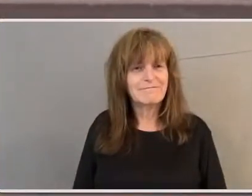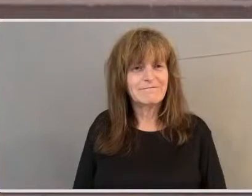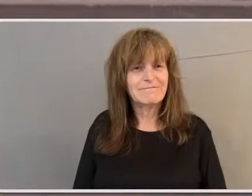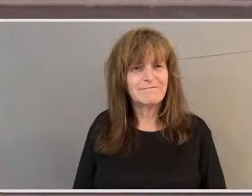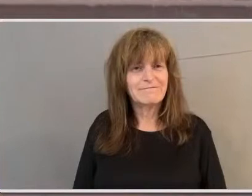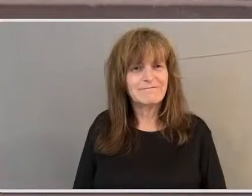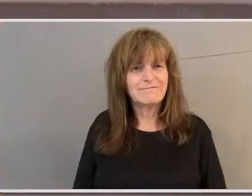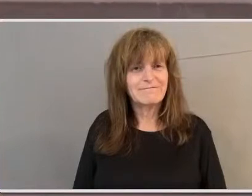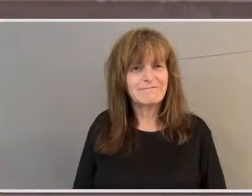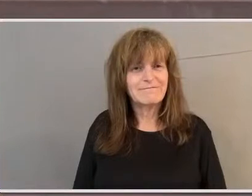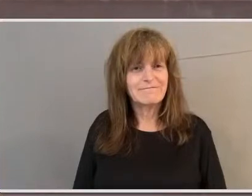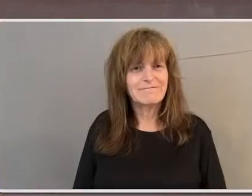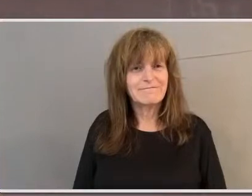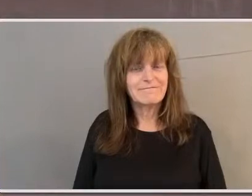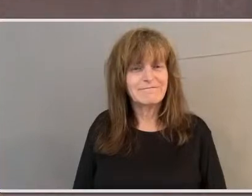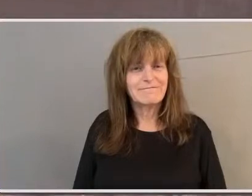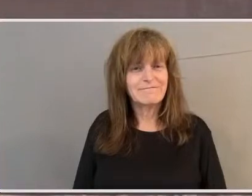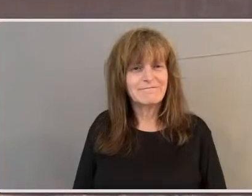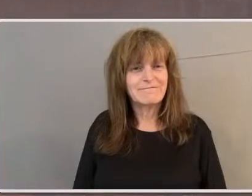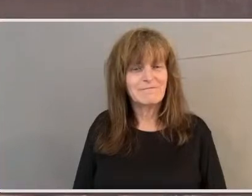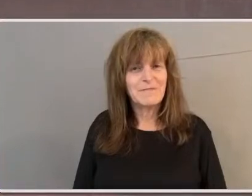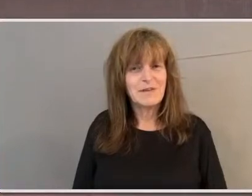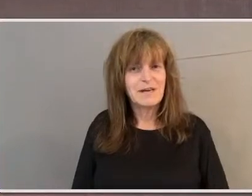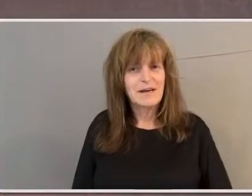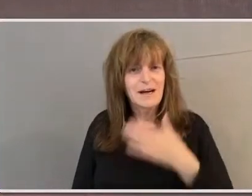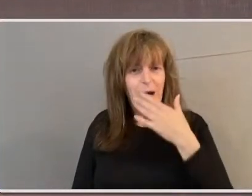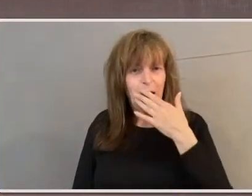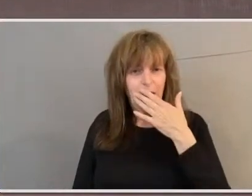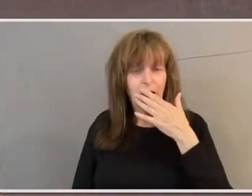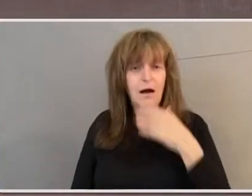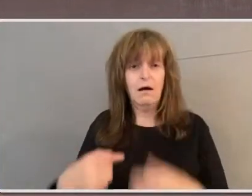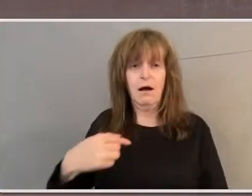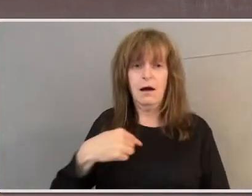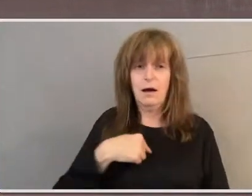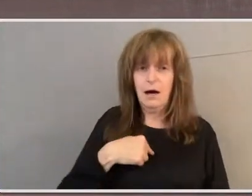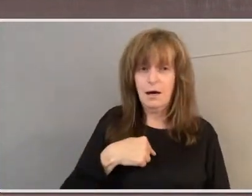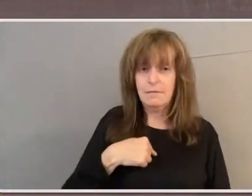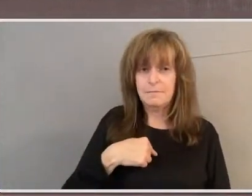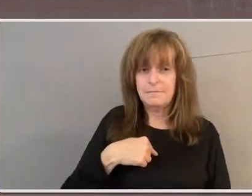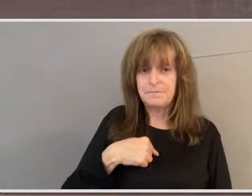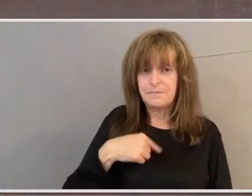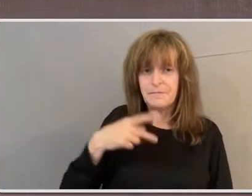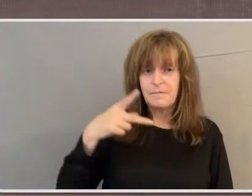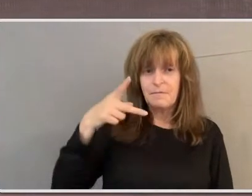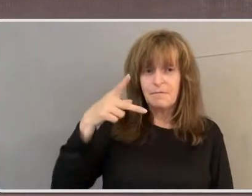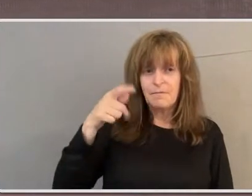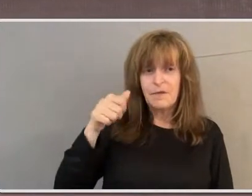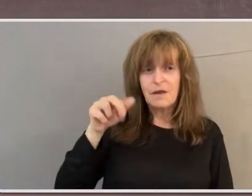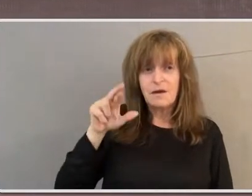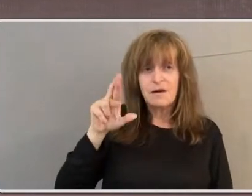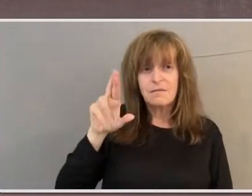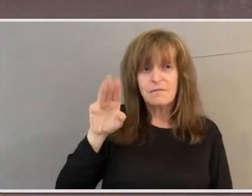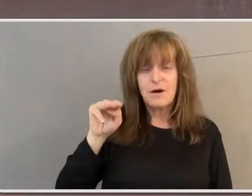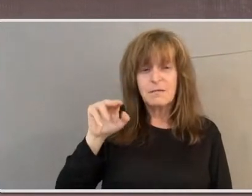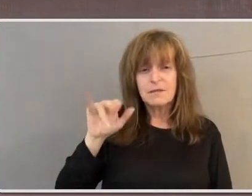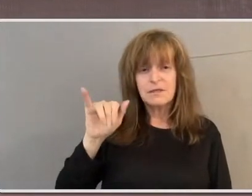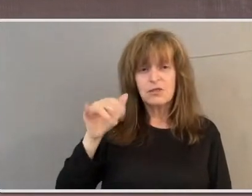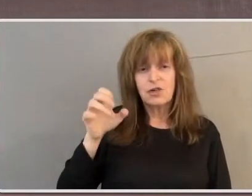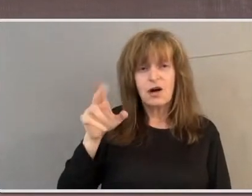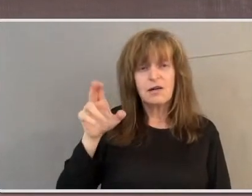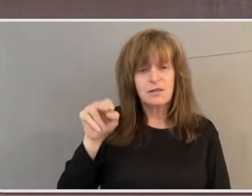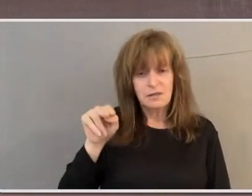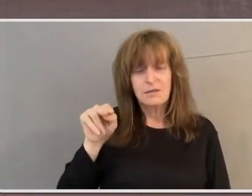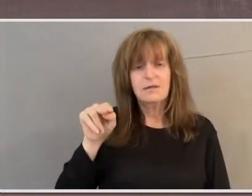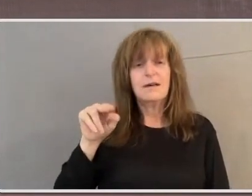I, Parmjit Singh Gill, solemnly affirm that I will duly and faithfully, and